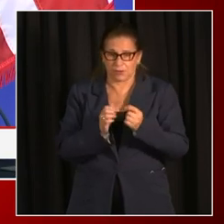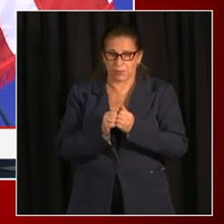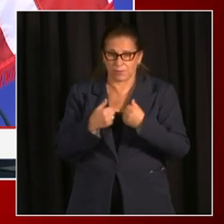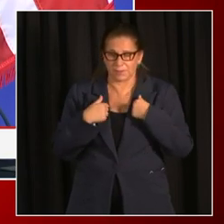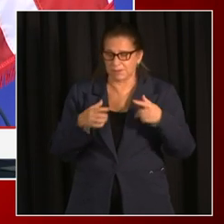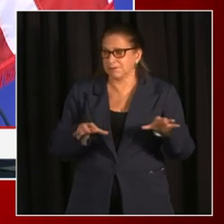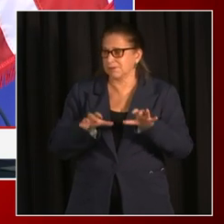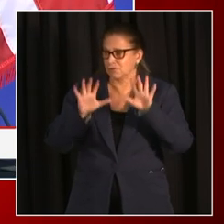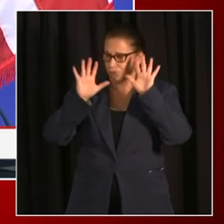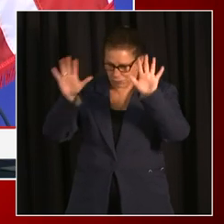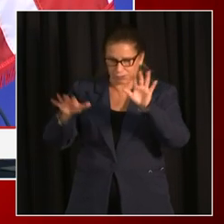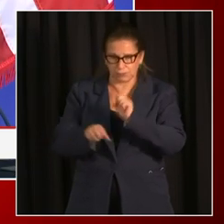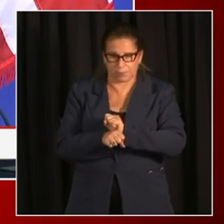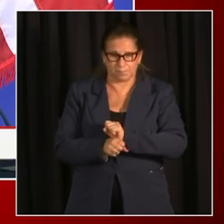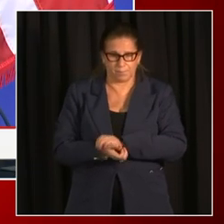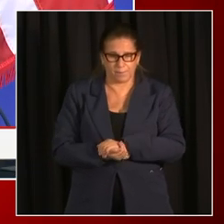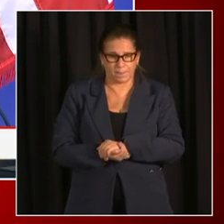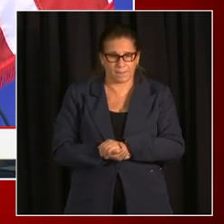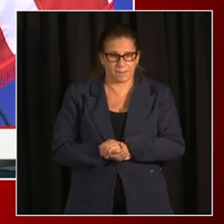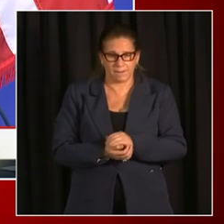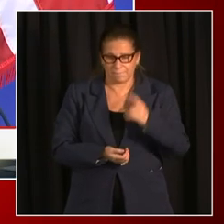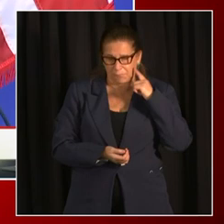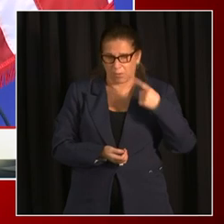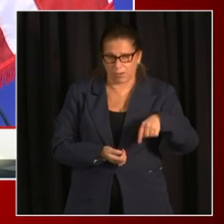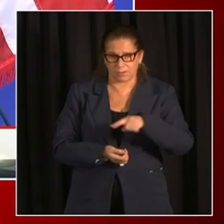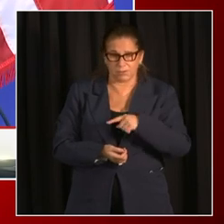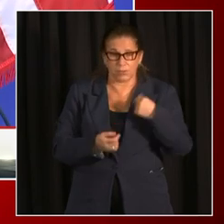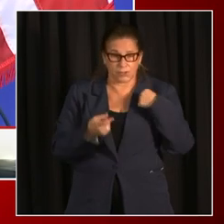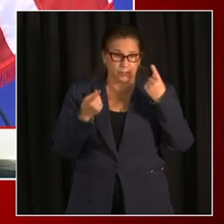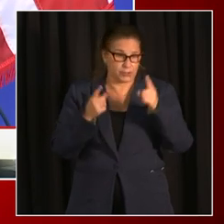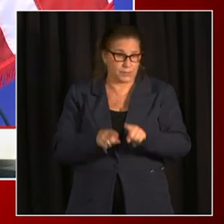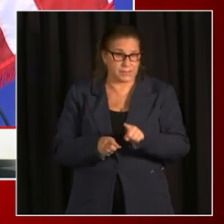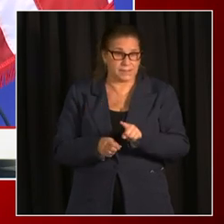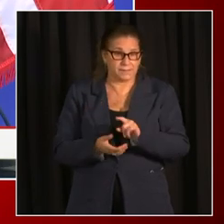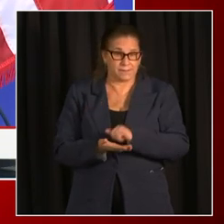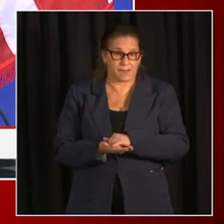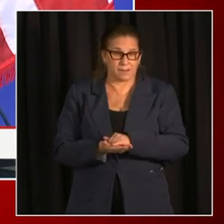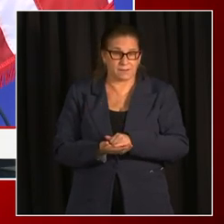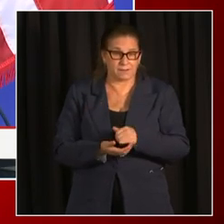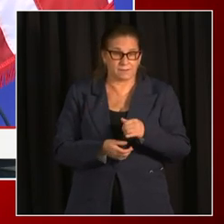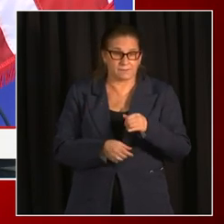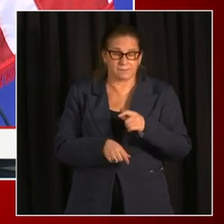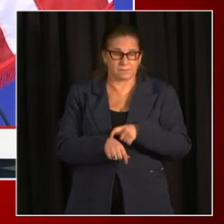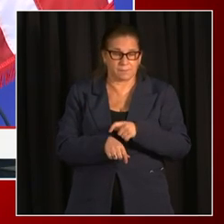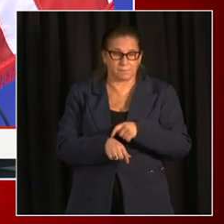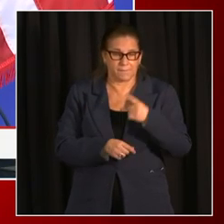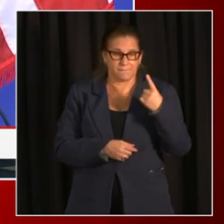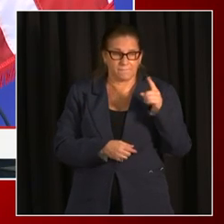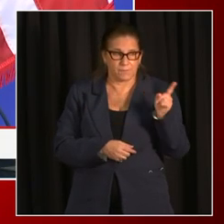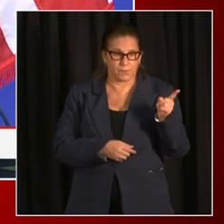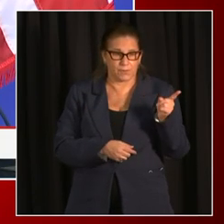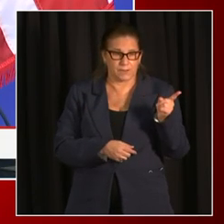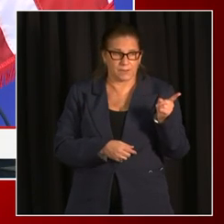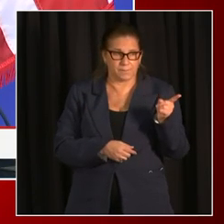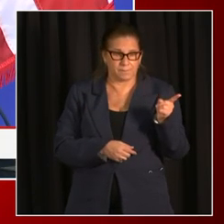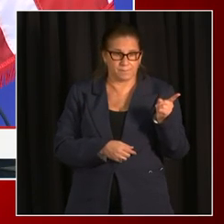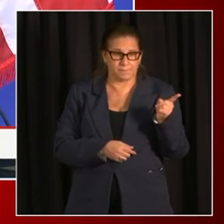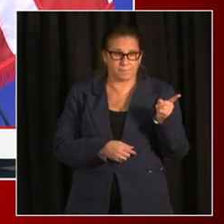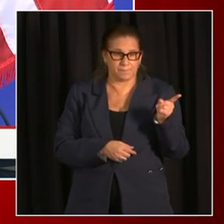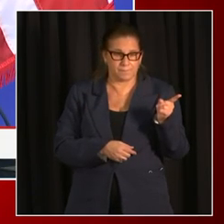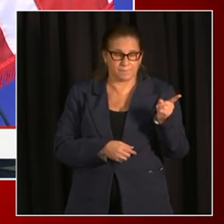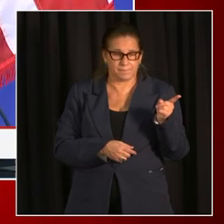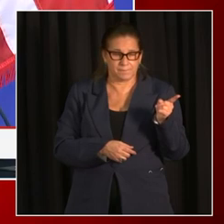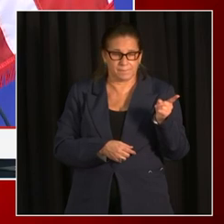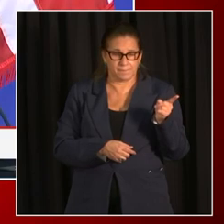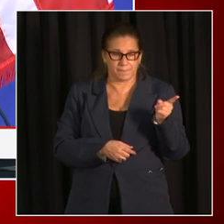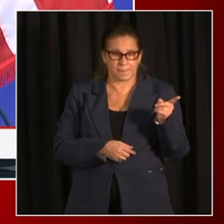an incredible job for us, but we agreed that it was time to draw a bright line between his old